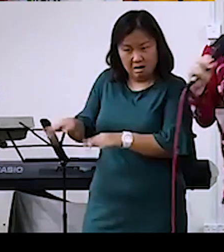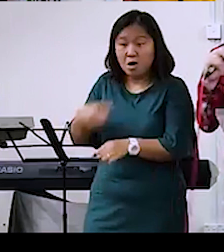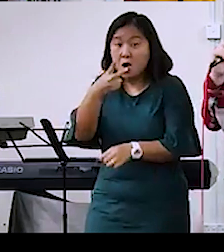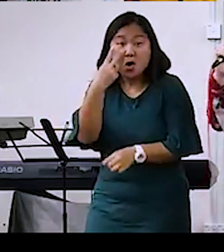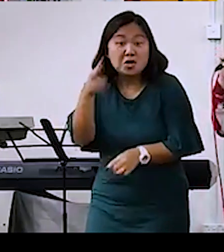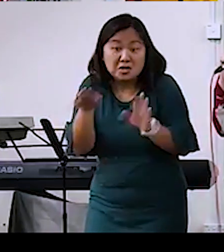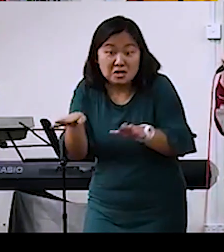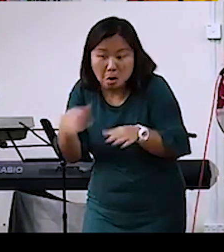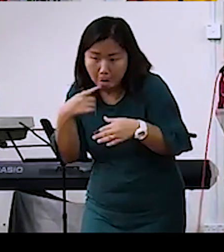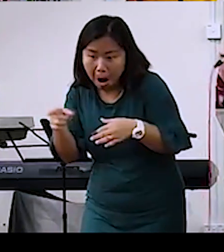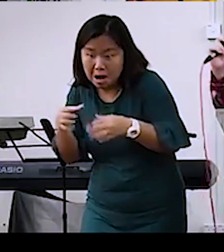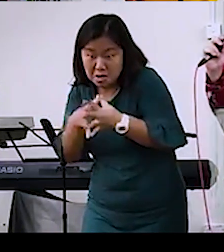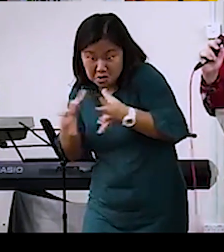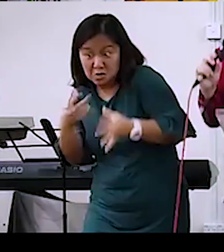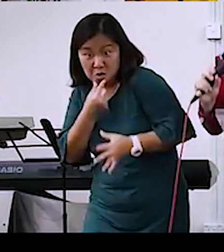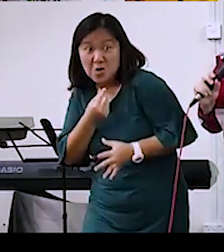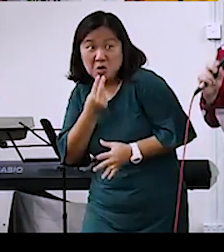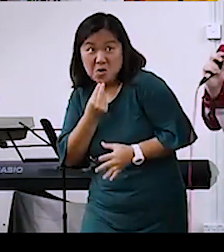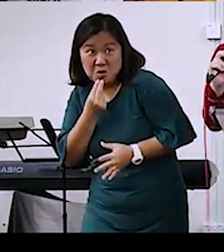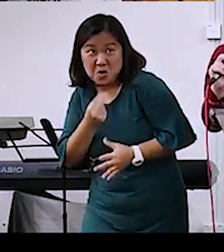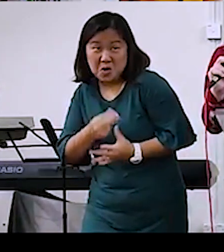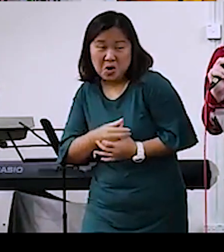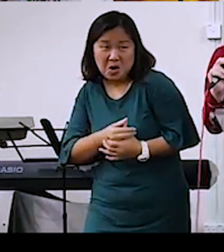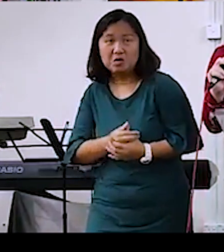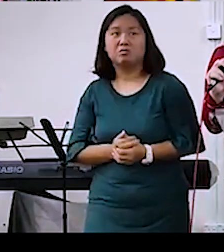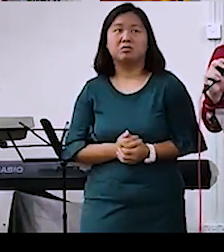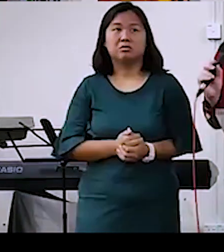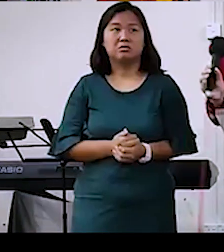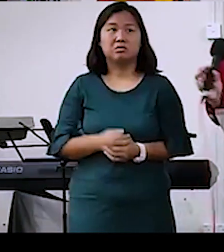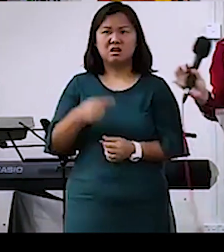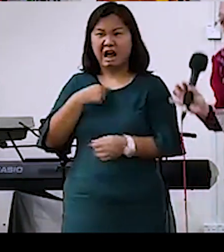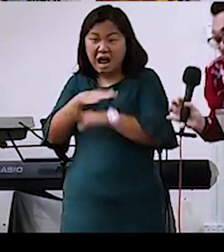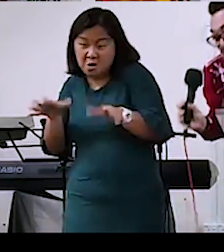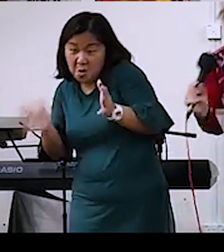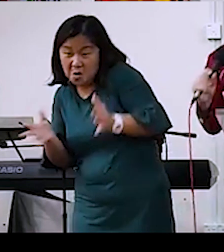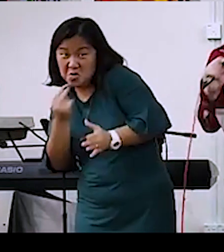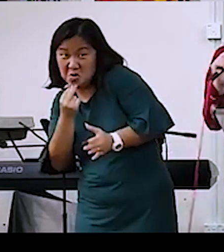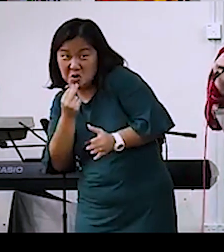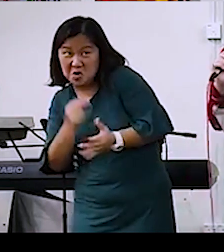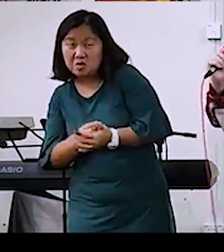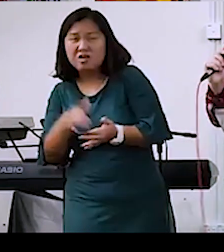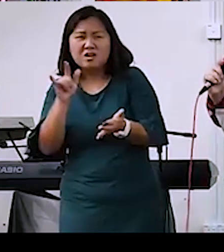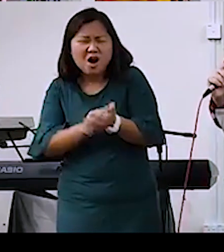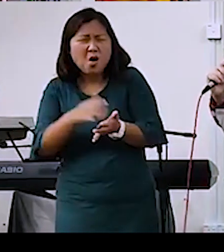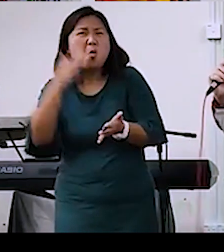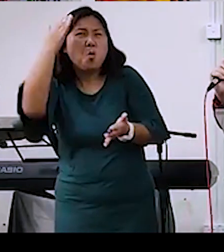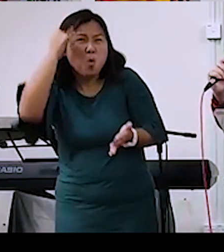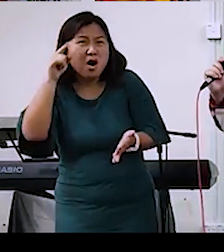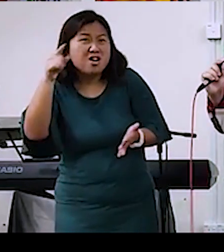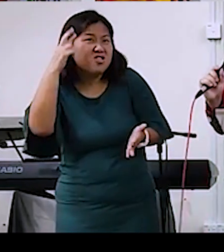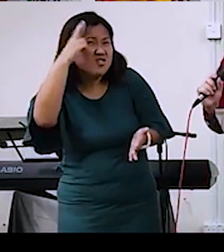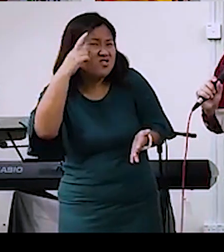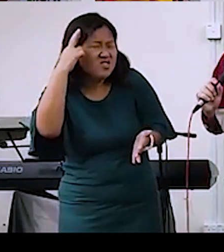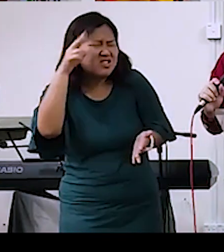so cute. I don't do that. But naturally, I'm not into kids. Man, I love children, but I don't know, why so cute? There must be a reason why you